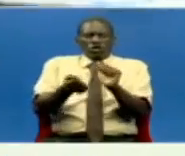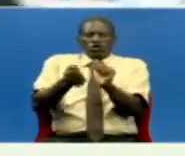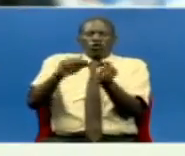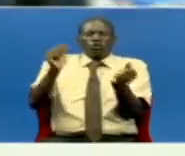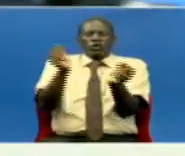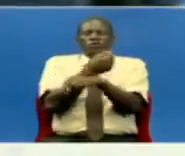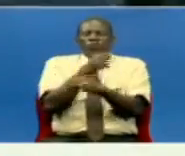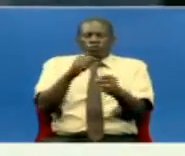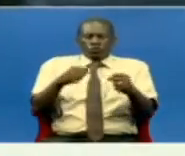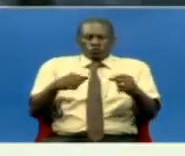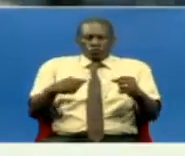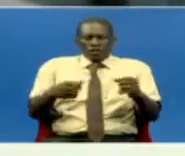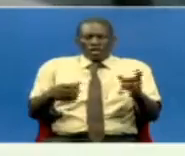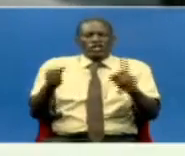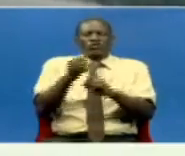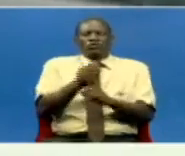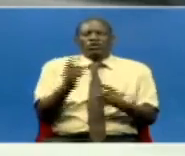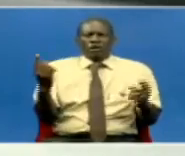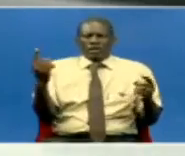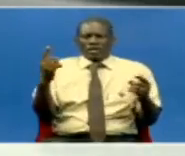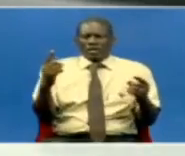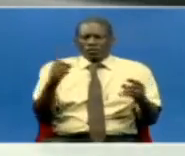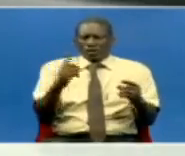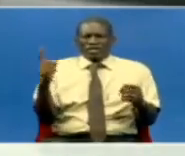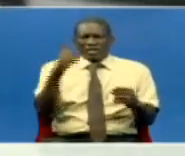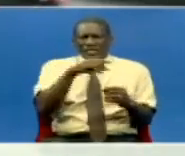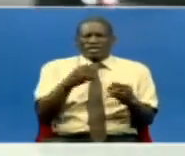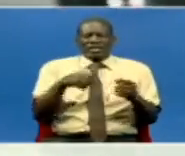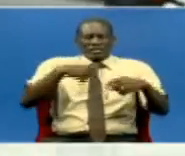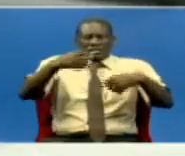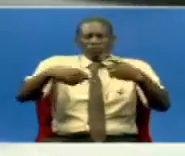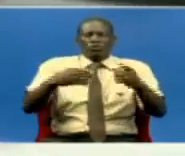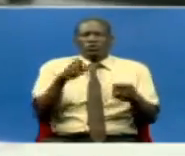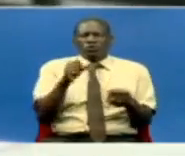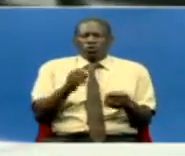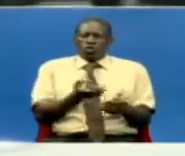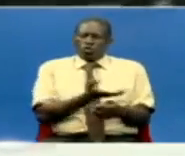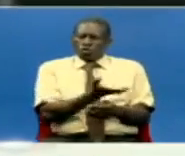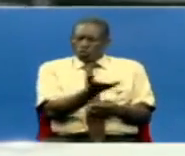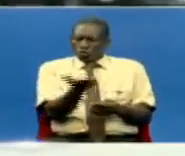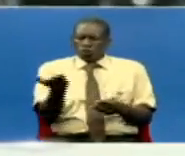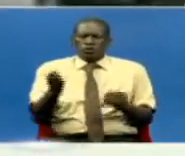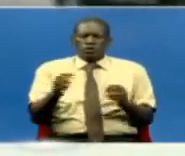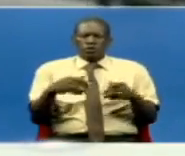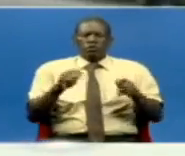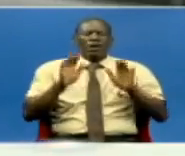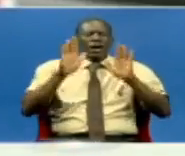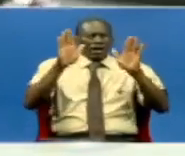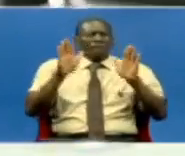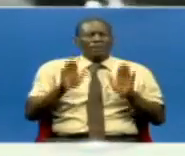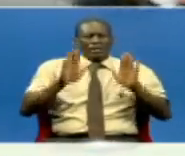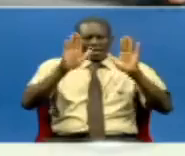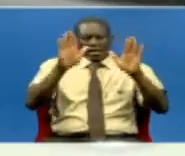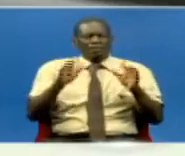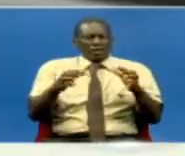overnight. Reform is a process. So those who are campaigning